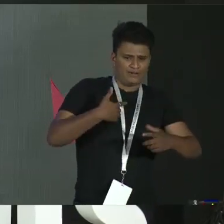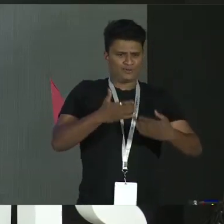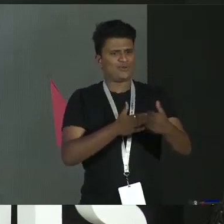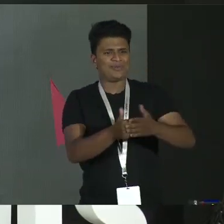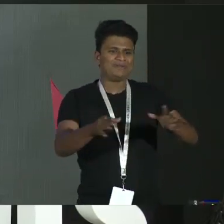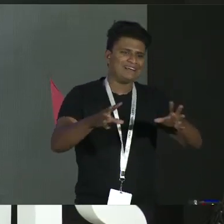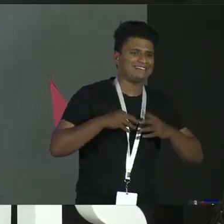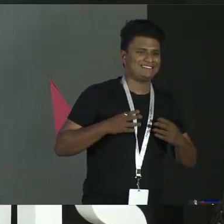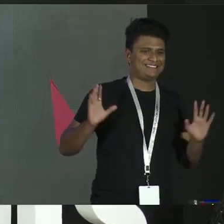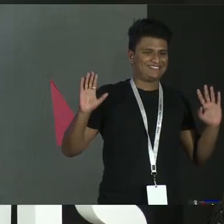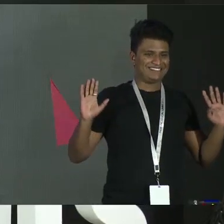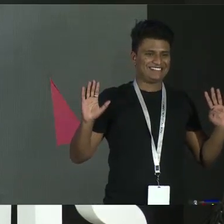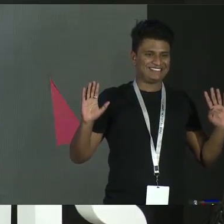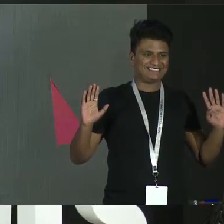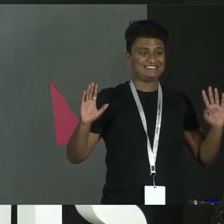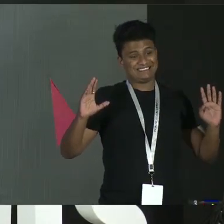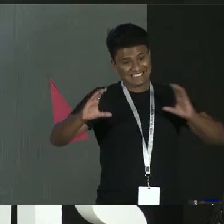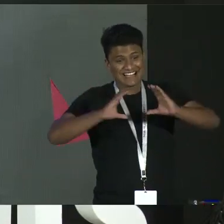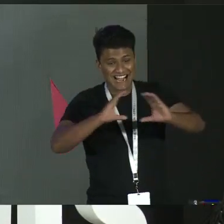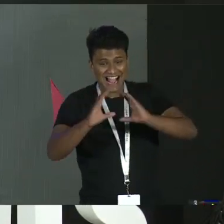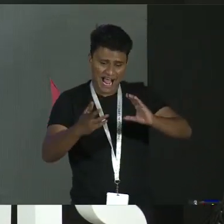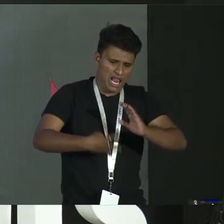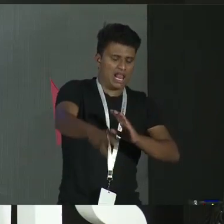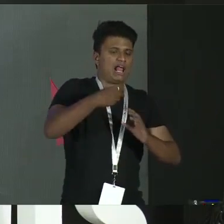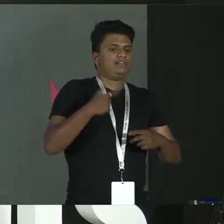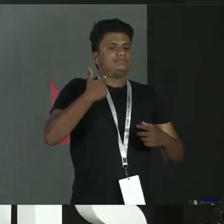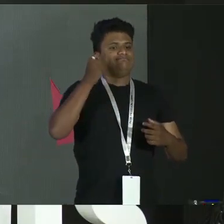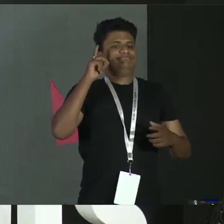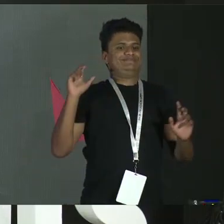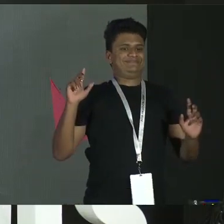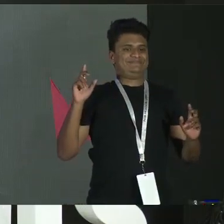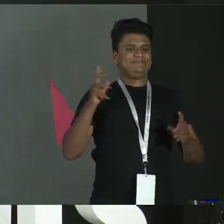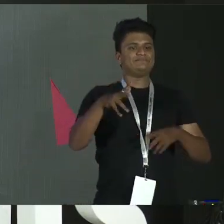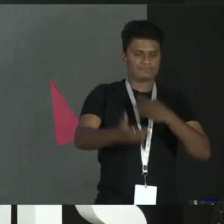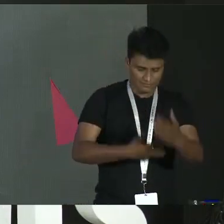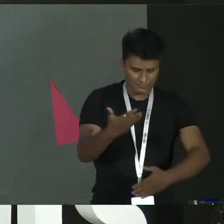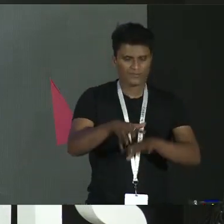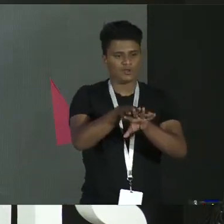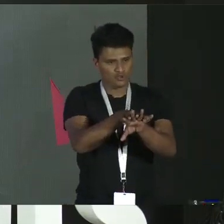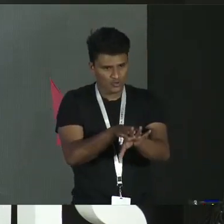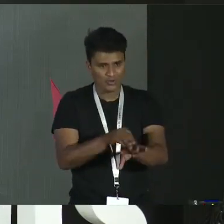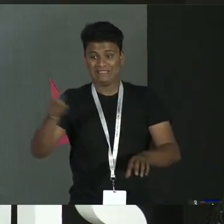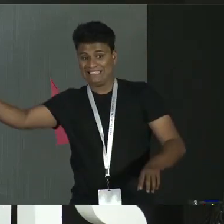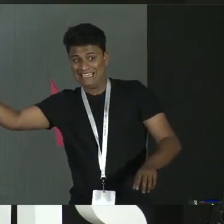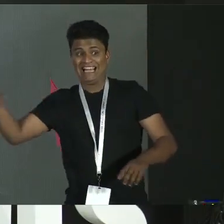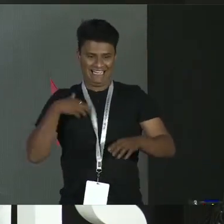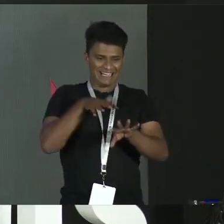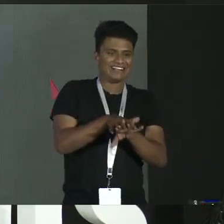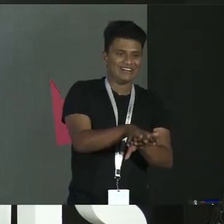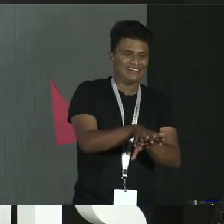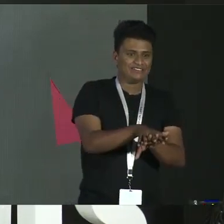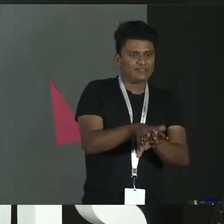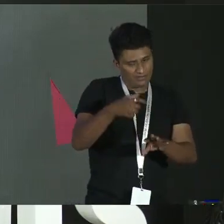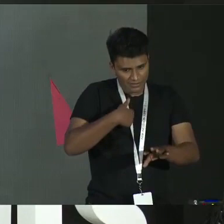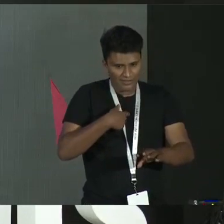to find a way to communicate. That might mean slowing down, accommodating each other's pace, but that's